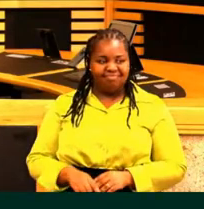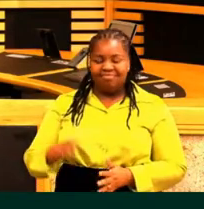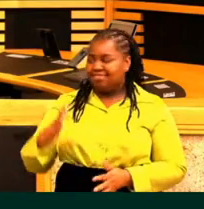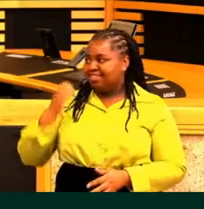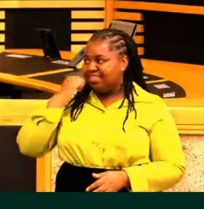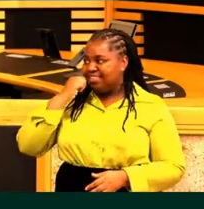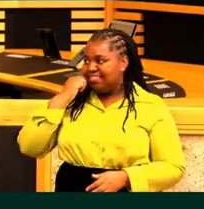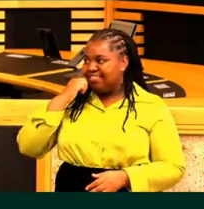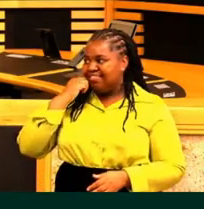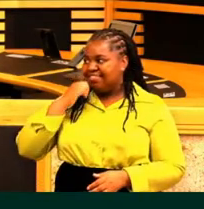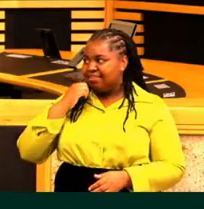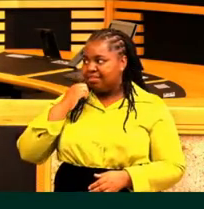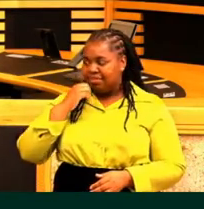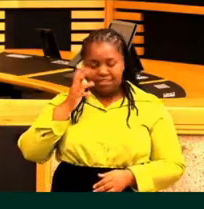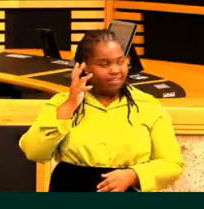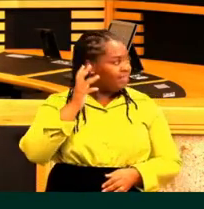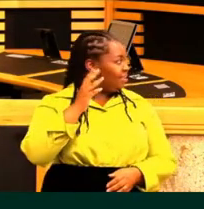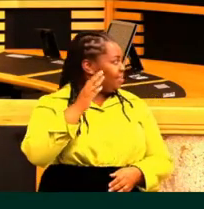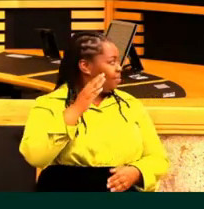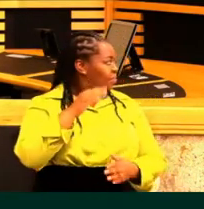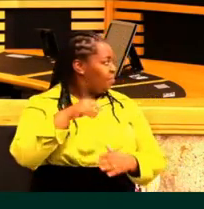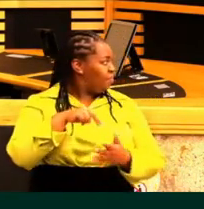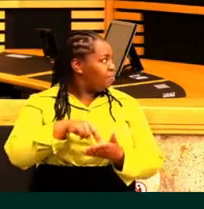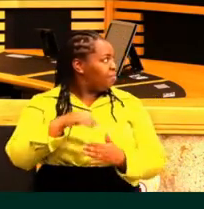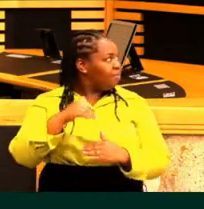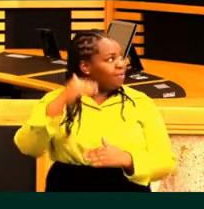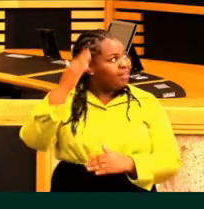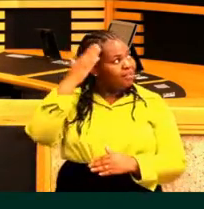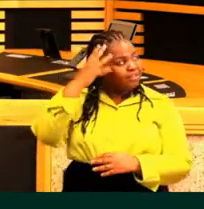what's up foreign